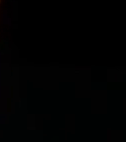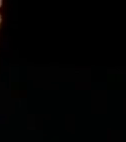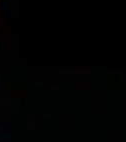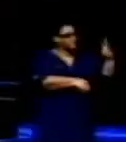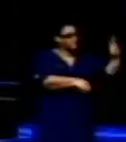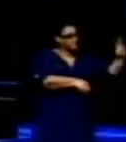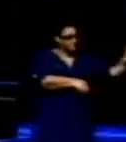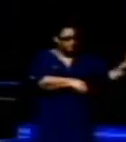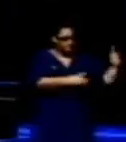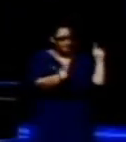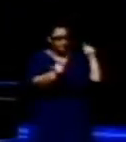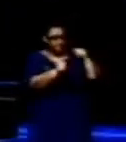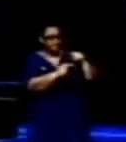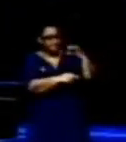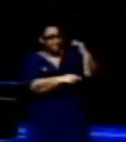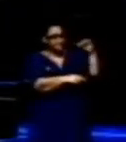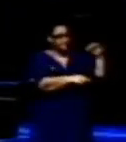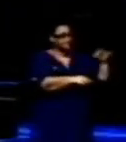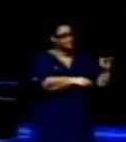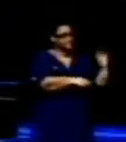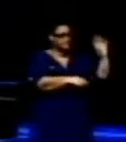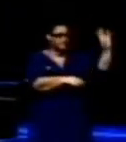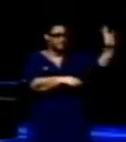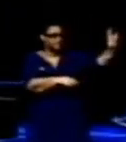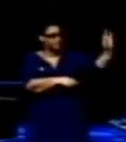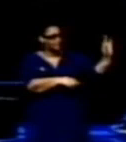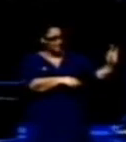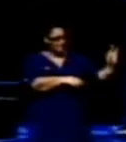1965 to 1979.